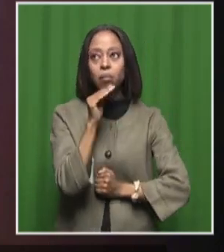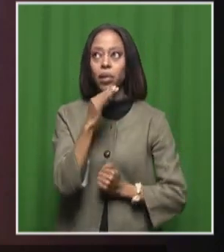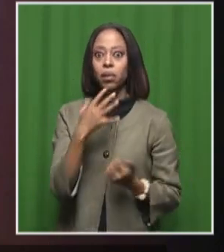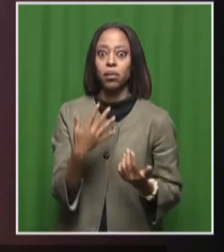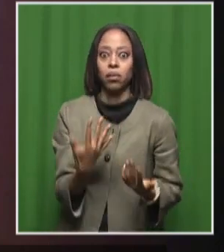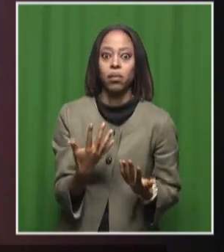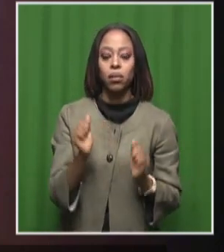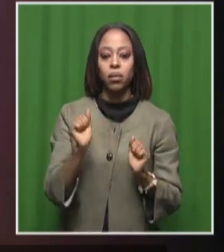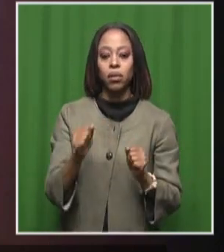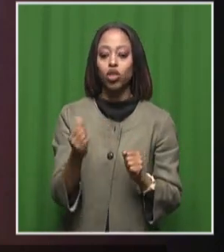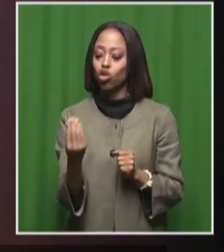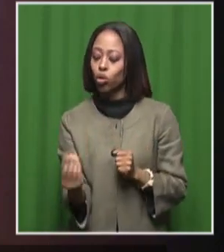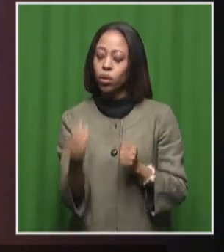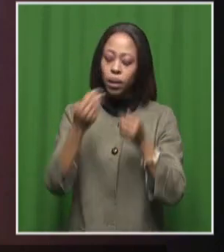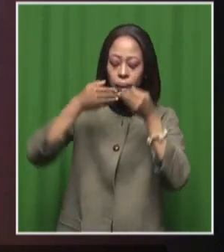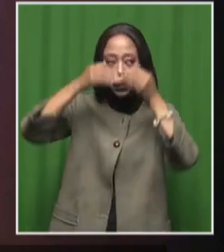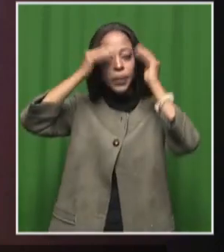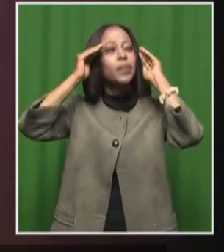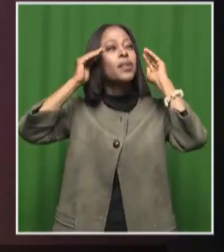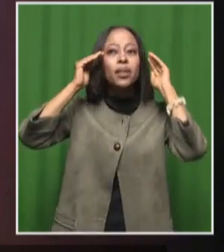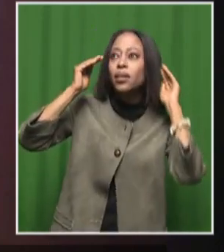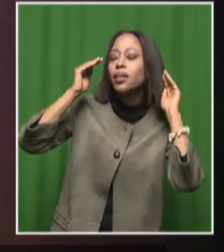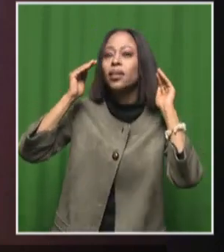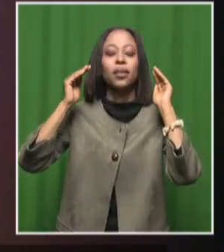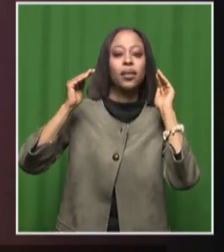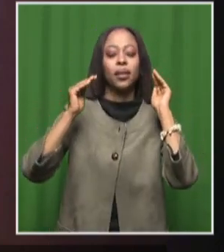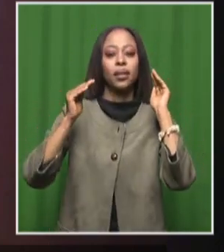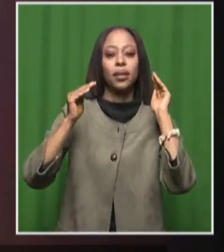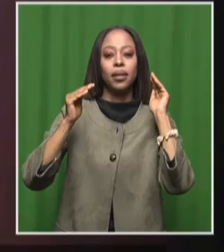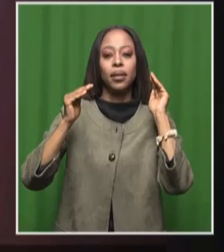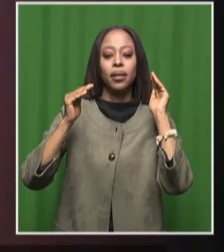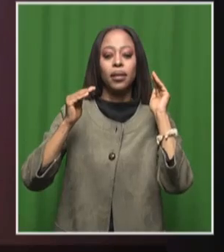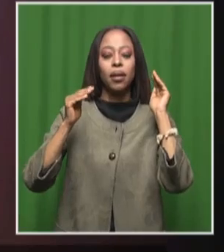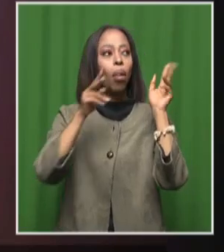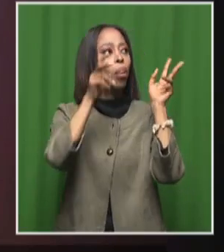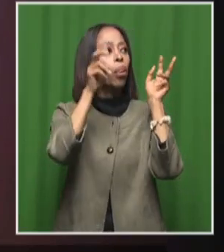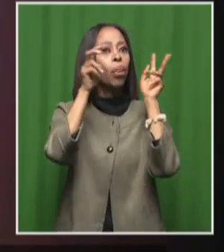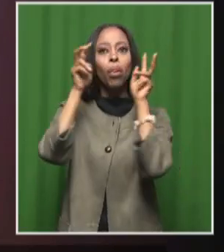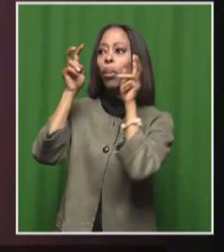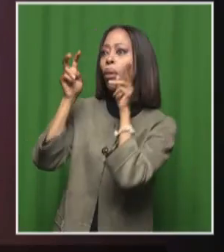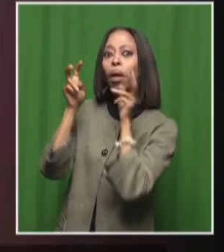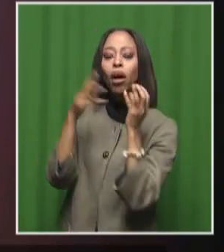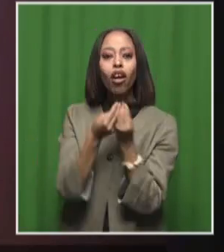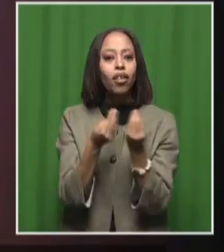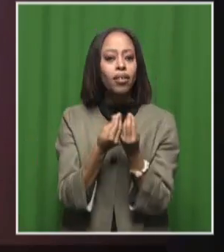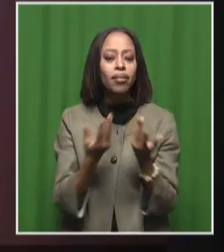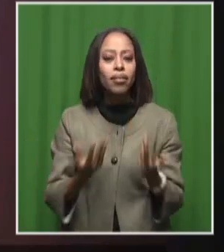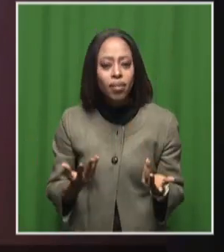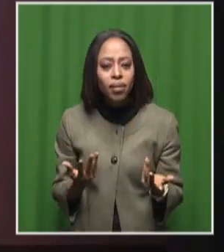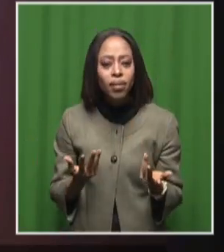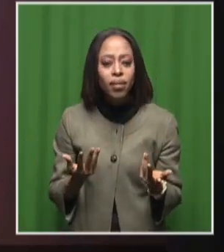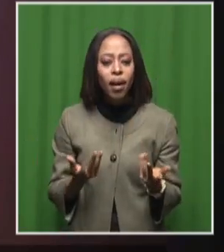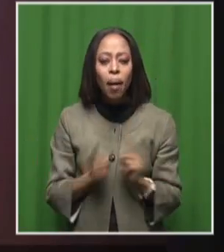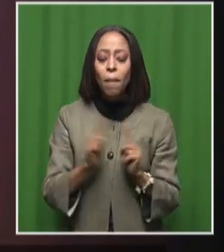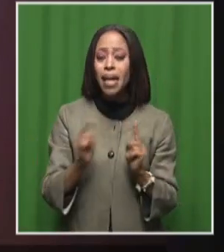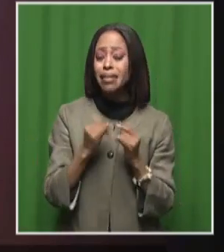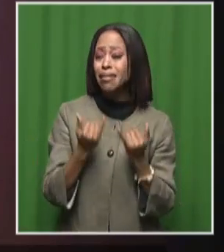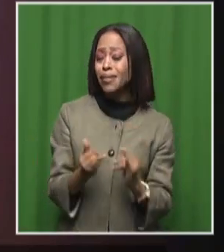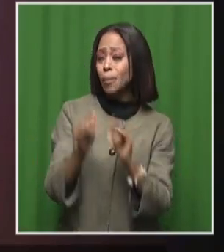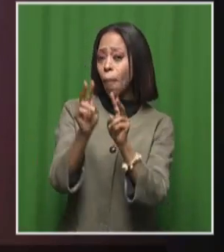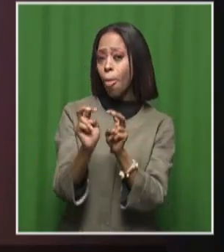you sort of, the kid opens their eyes, they're already starting to get inoculated, whether it be tetanus or whatever the case may be. But what about